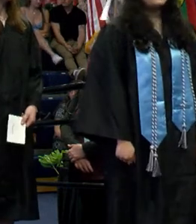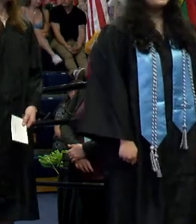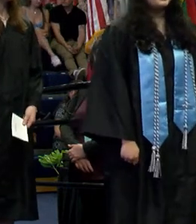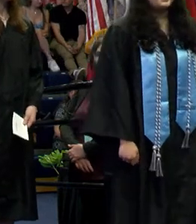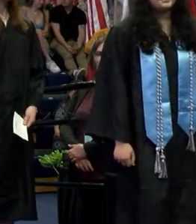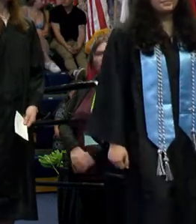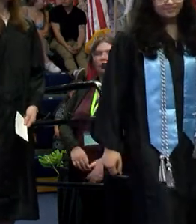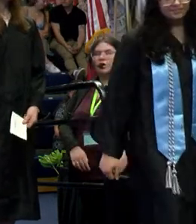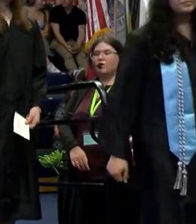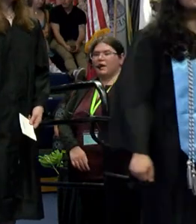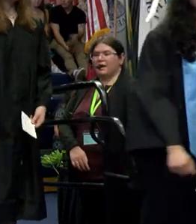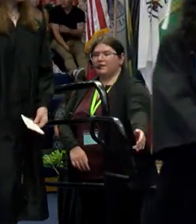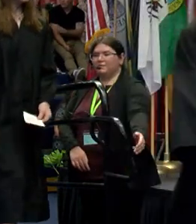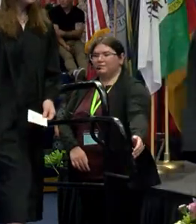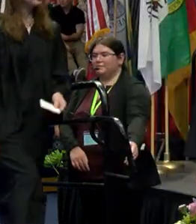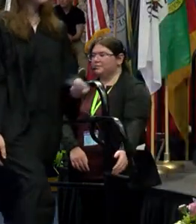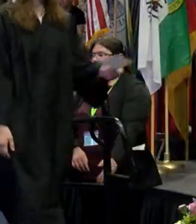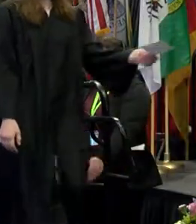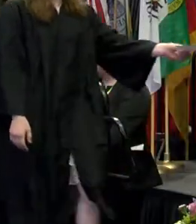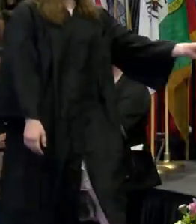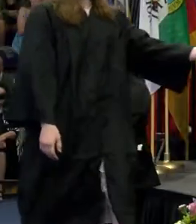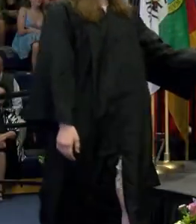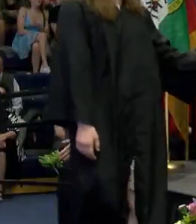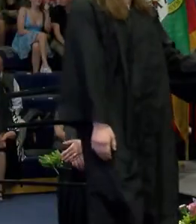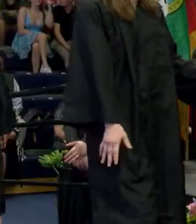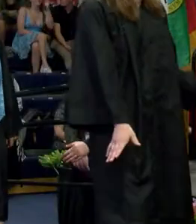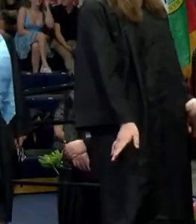Mary Grace Watson.